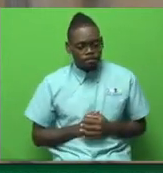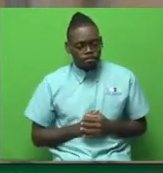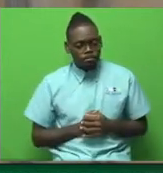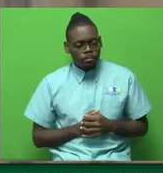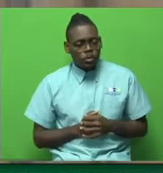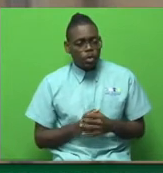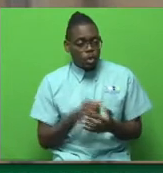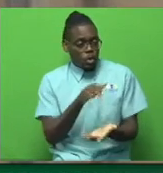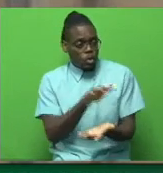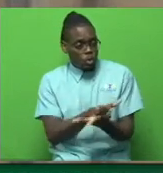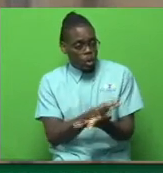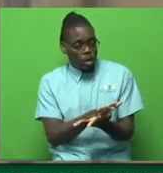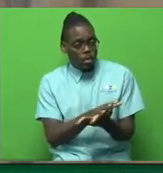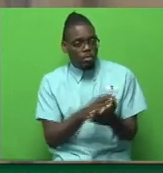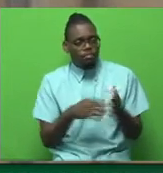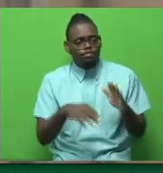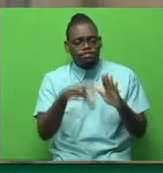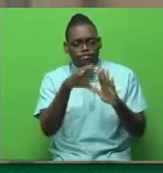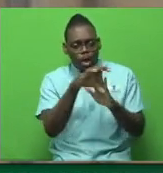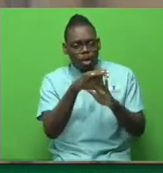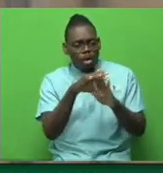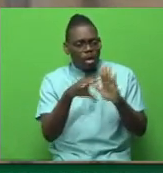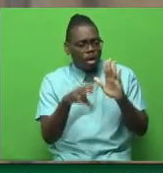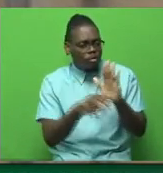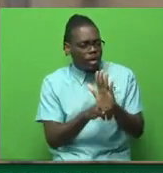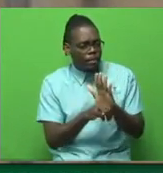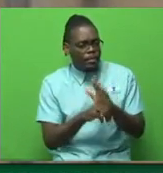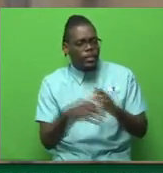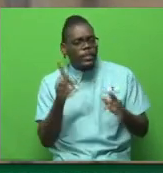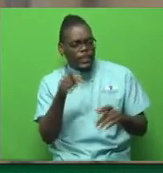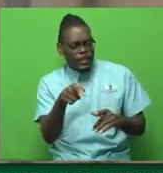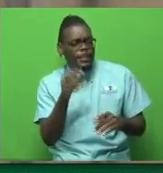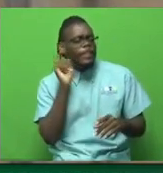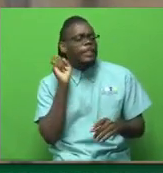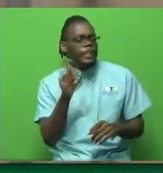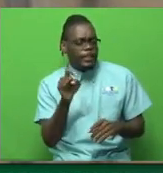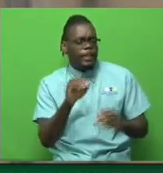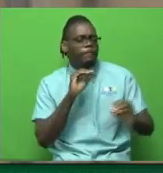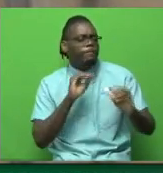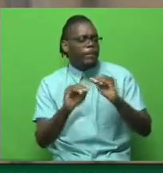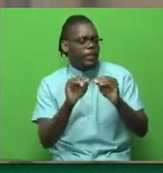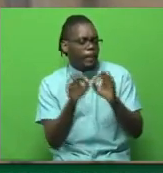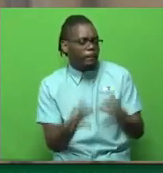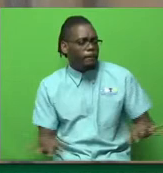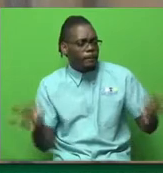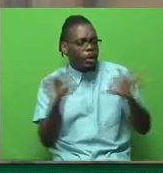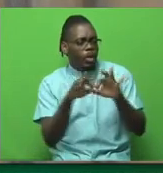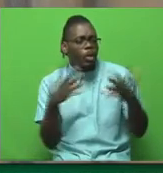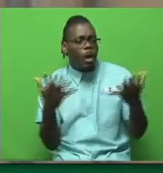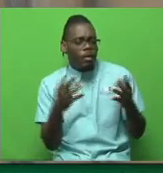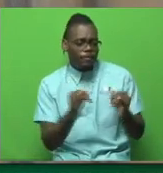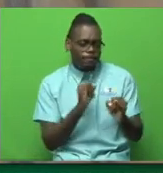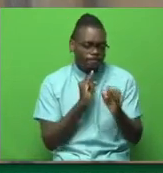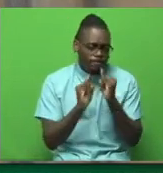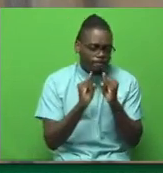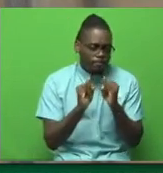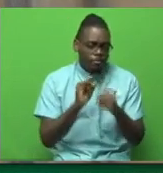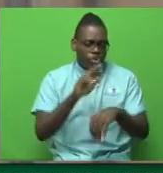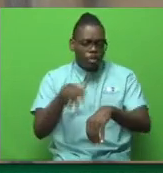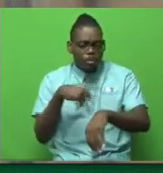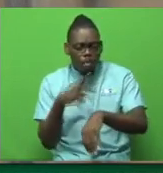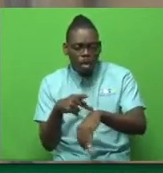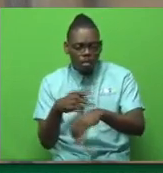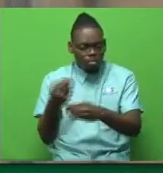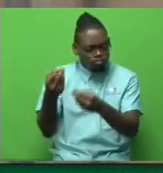Mr Deputy speaker it is important he's been speaking to our principles and they have told us a couple of things that tvet